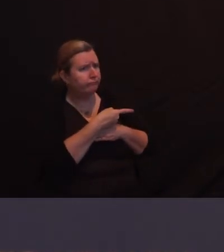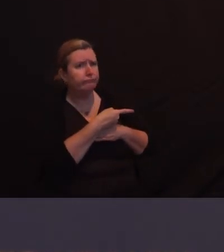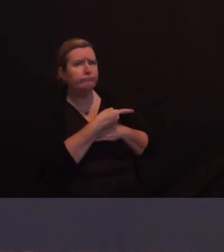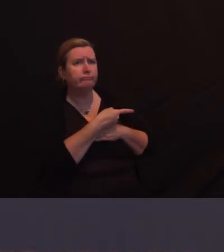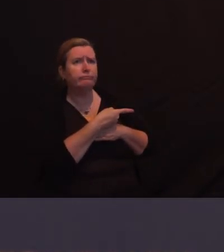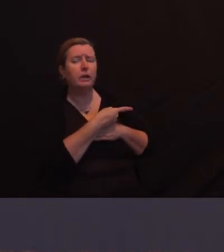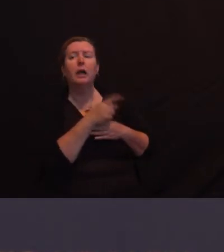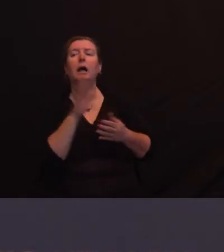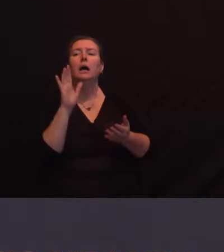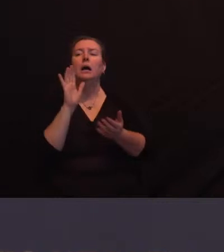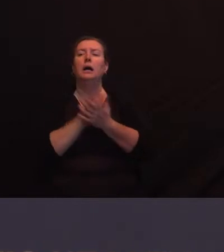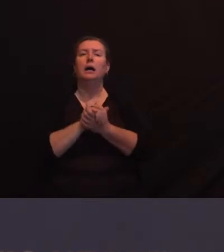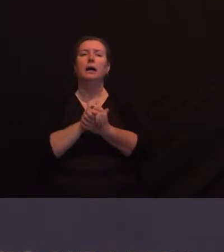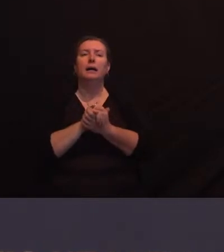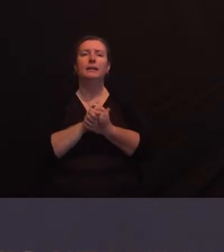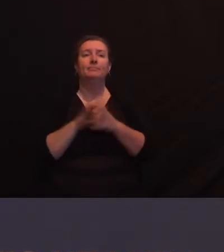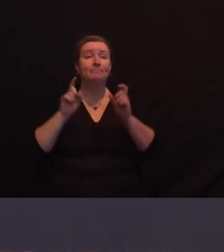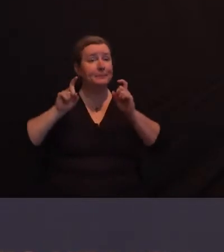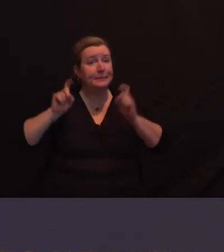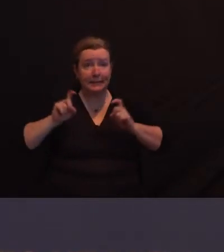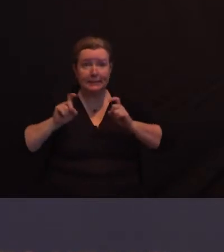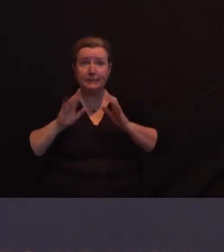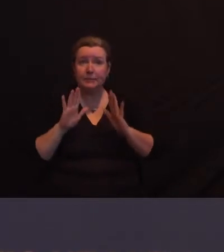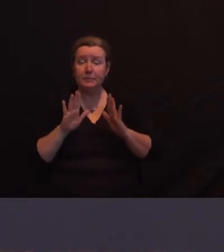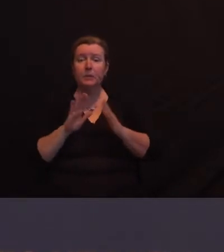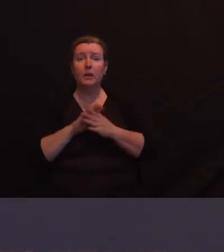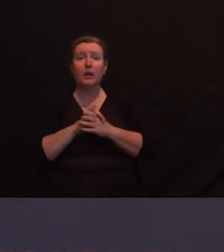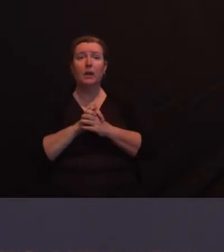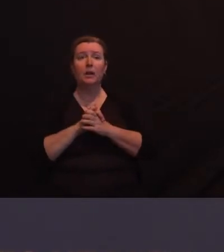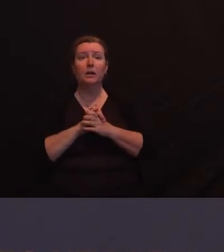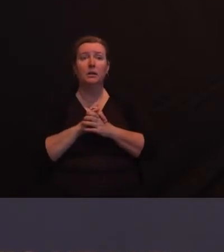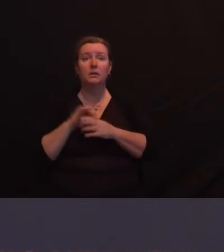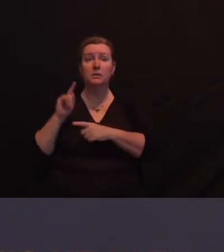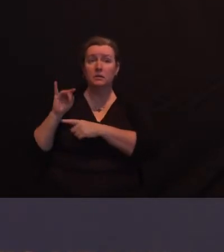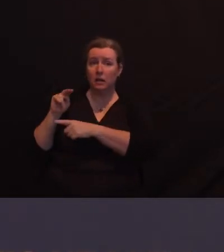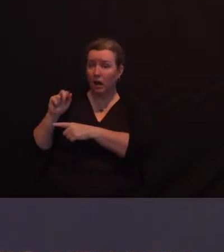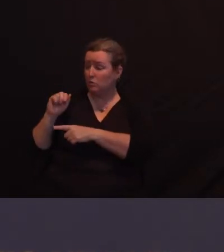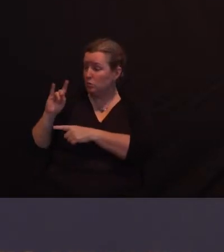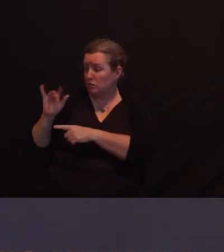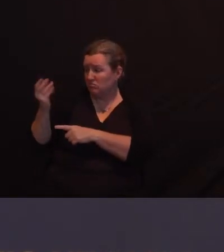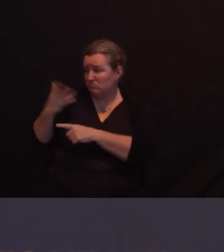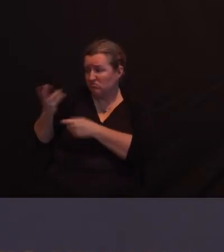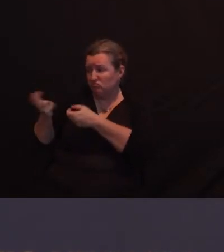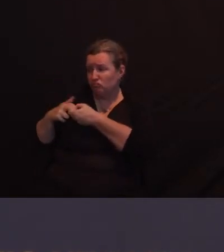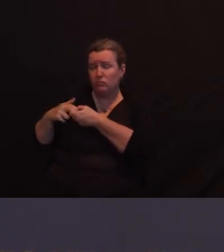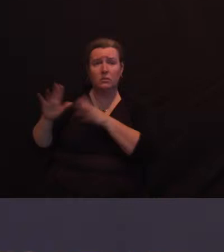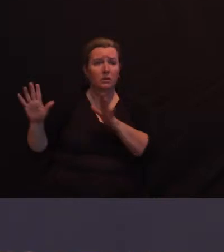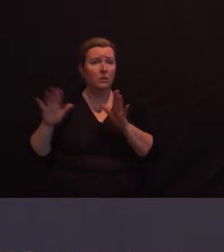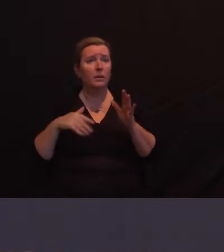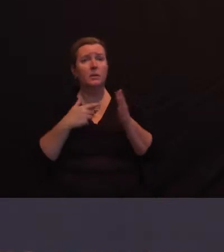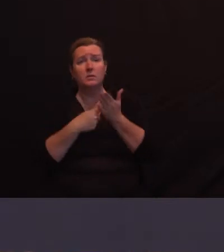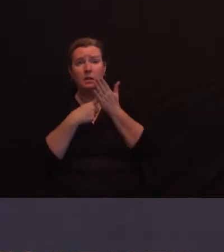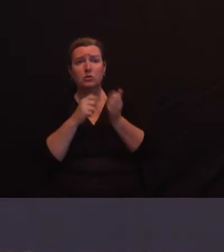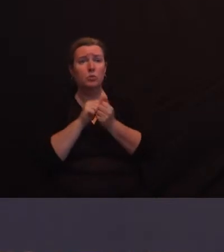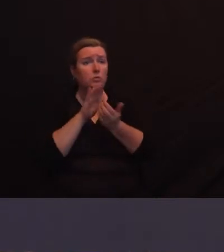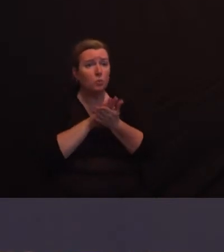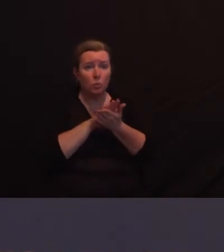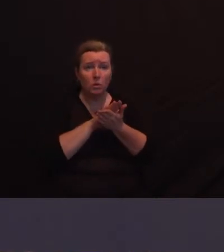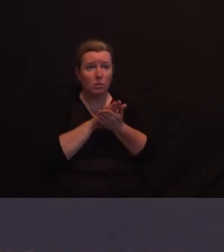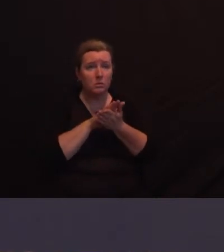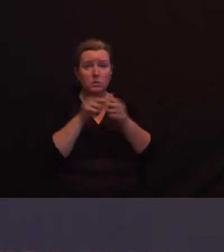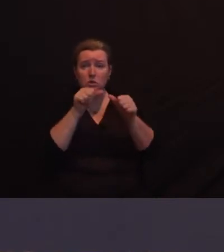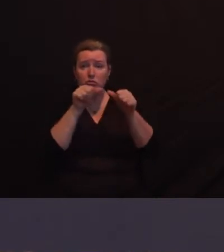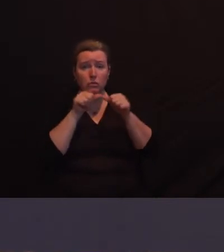Listen, on testing, seriously, it was directed at Tina, but I think it's Tina and Judy. On testing, we're working this through with the districts as we speak. And I don't know if there's